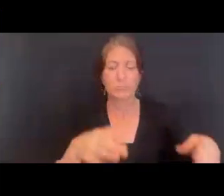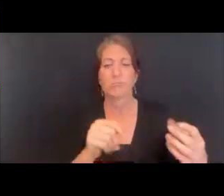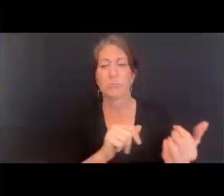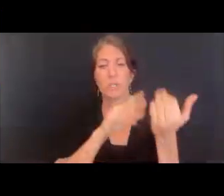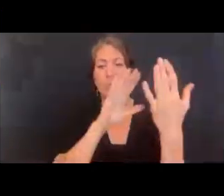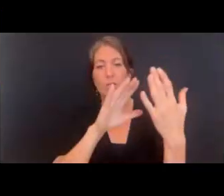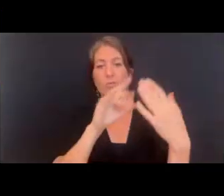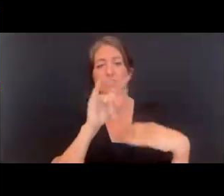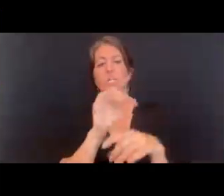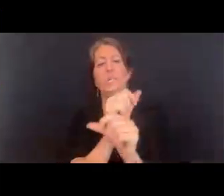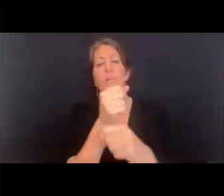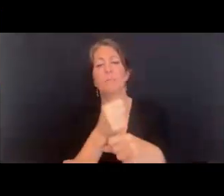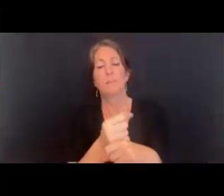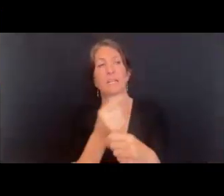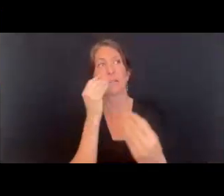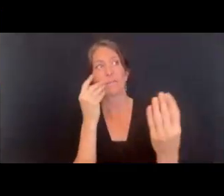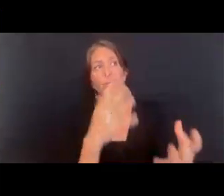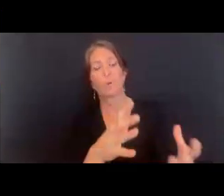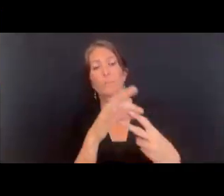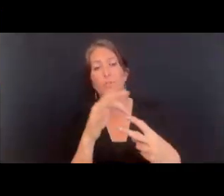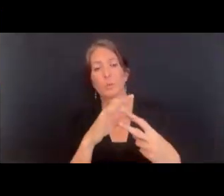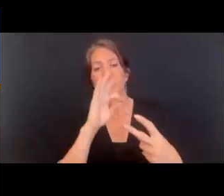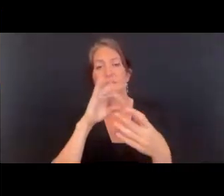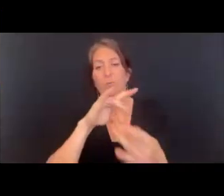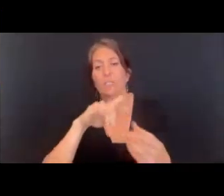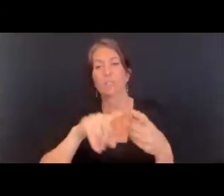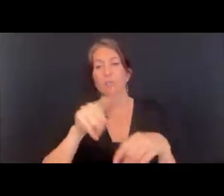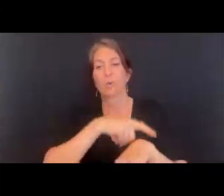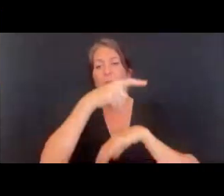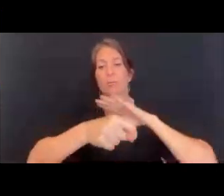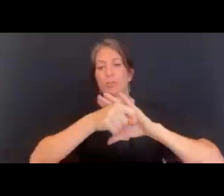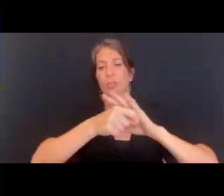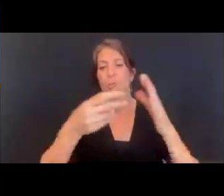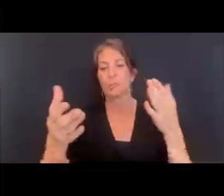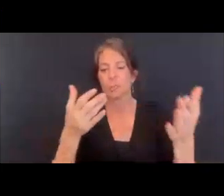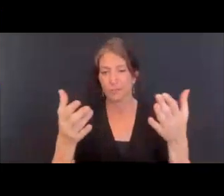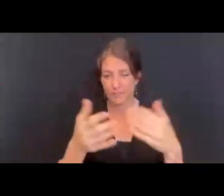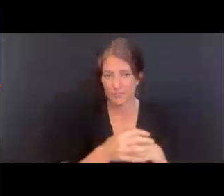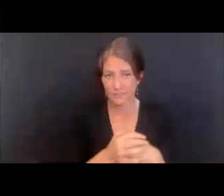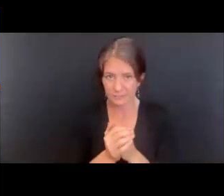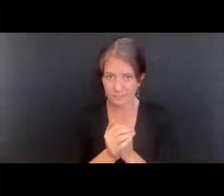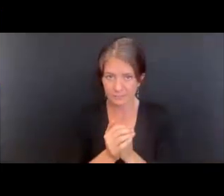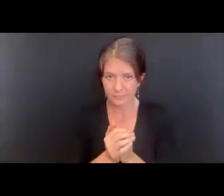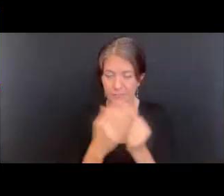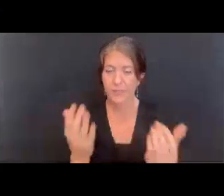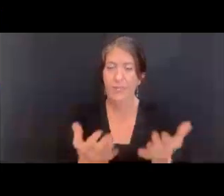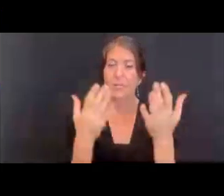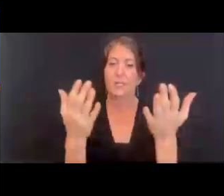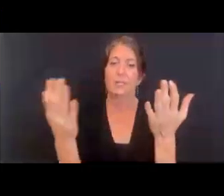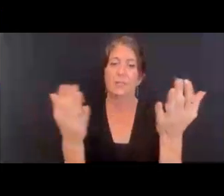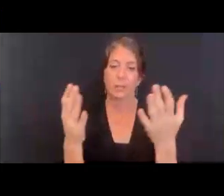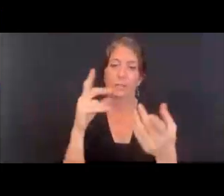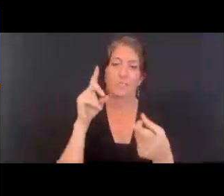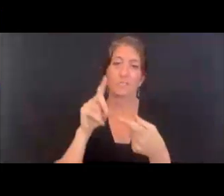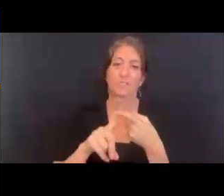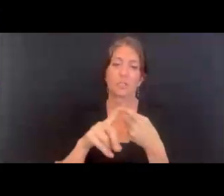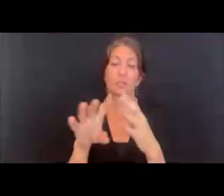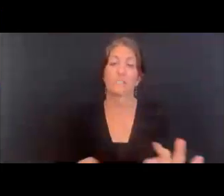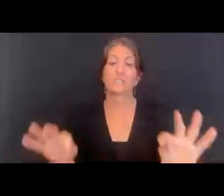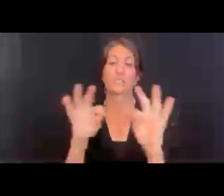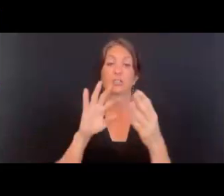informed choices about long-term services and supports. They also provide access to essential community programs